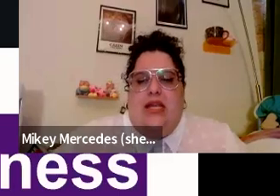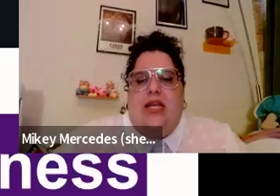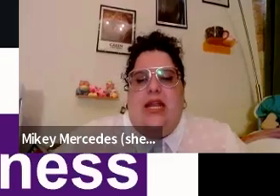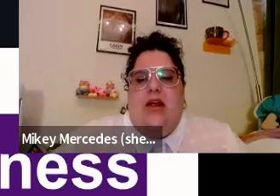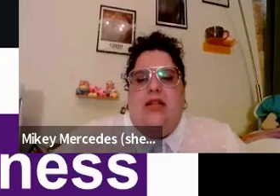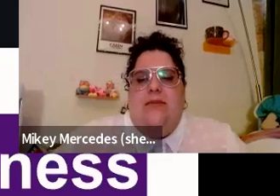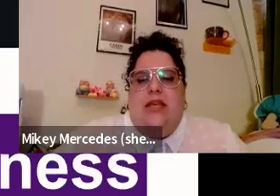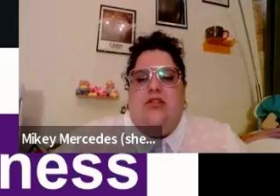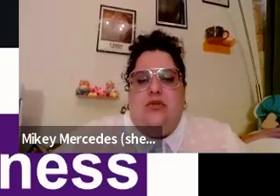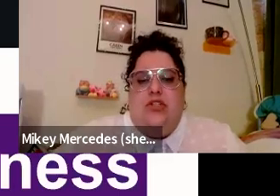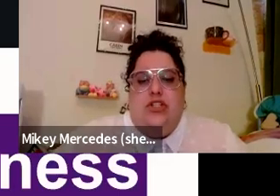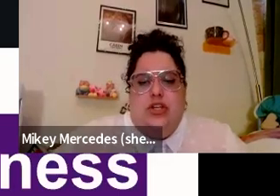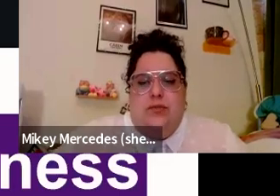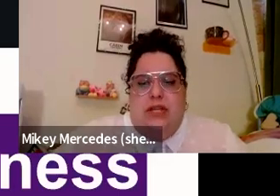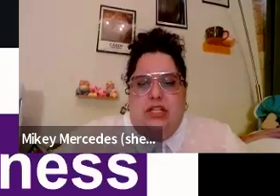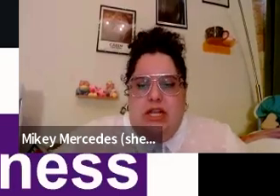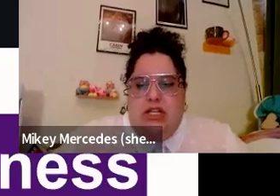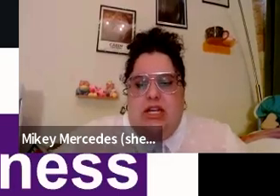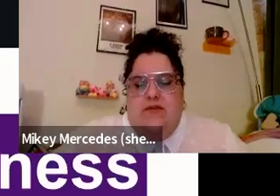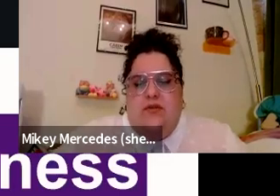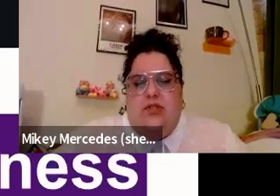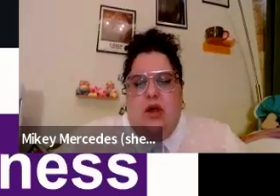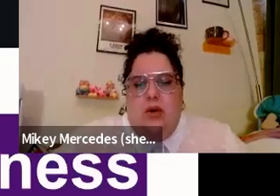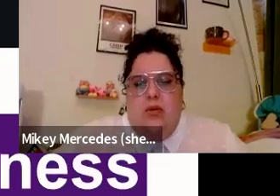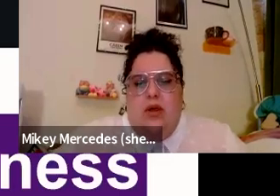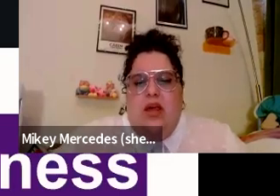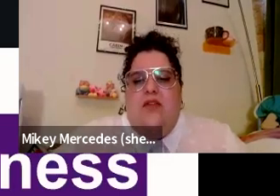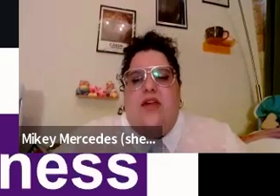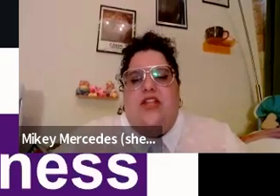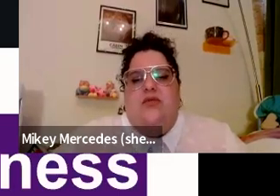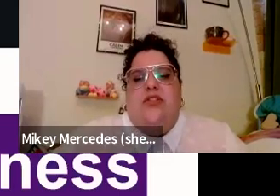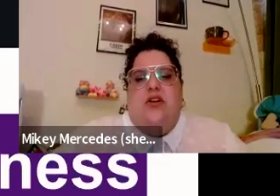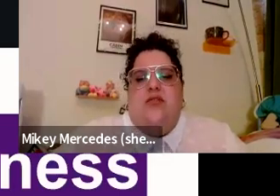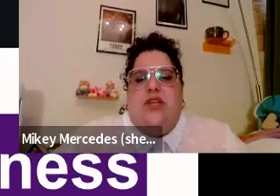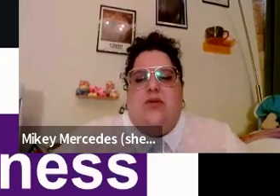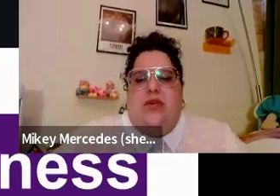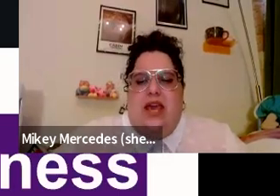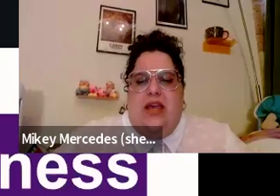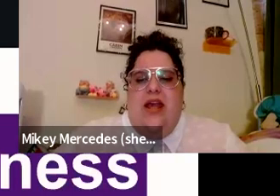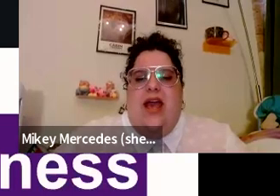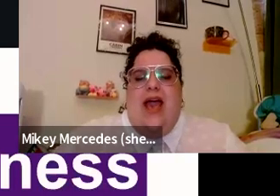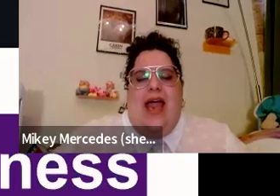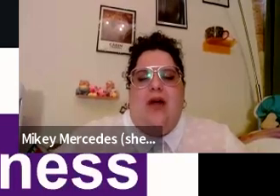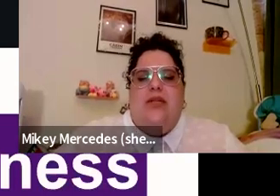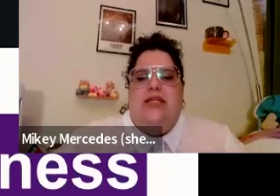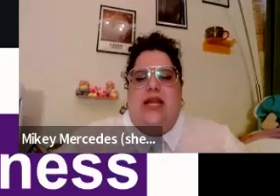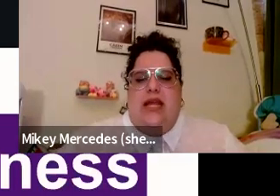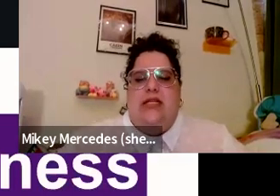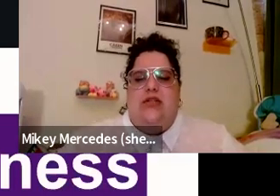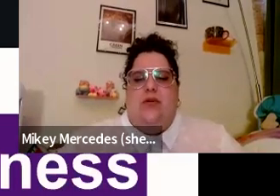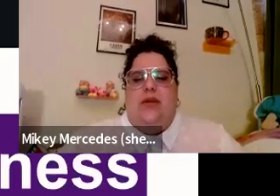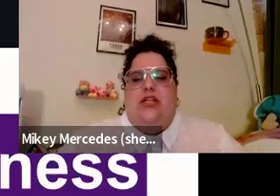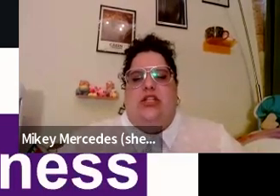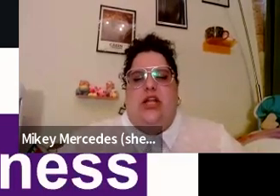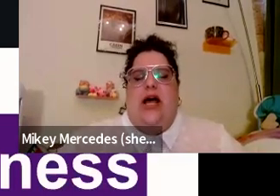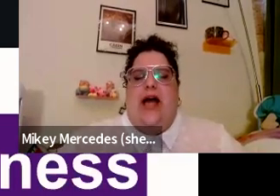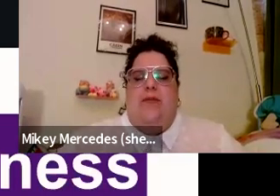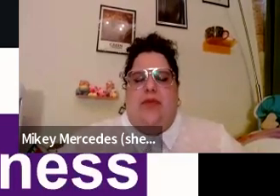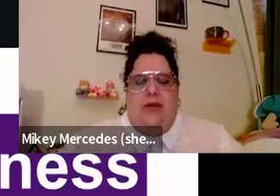talks about the ADA and the way she hasn't seen it change very much at all over the course of her life.